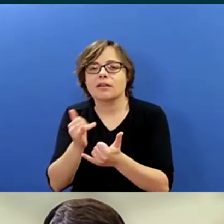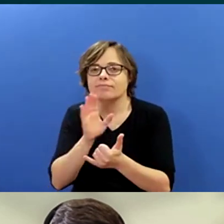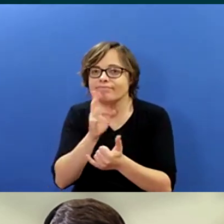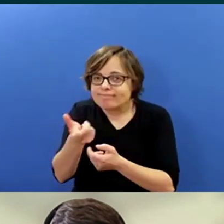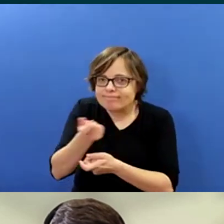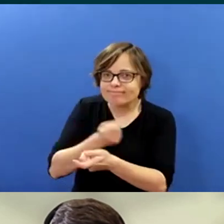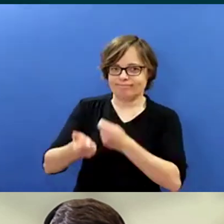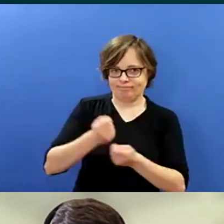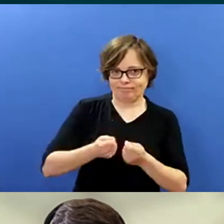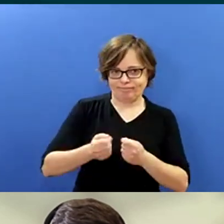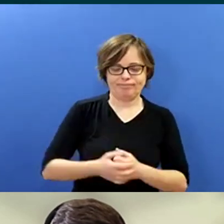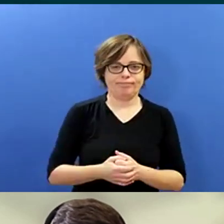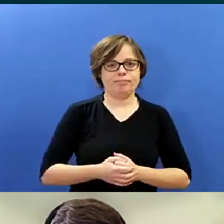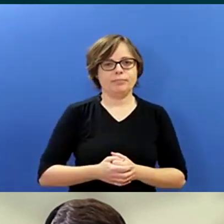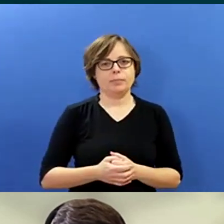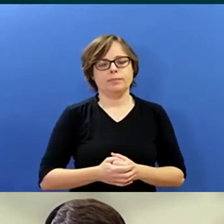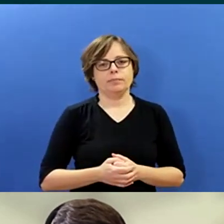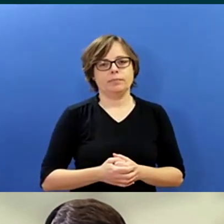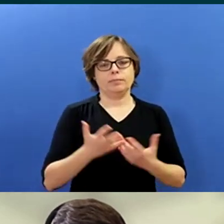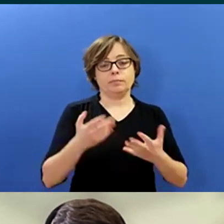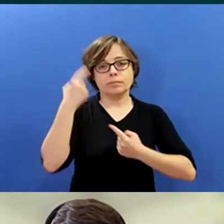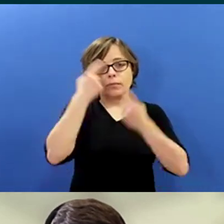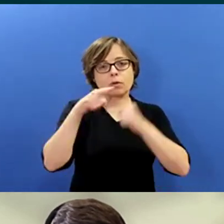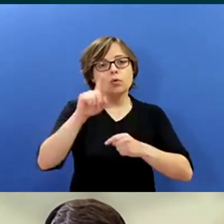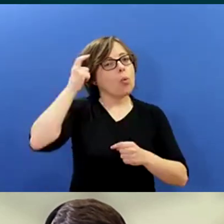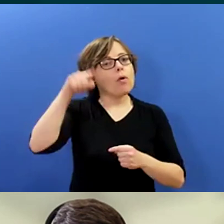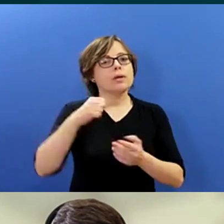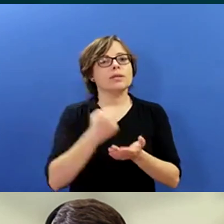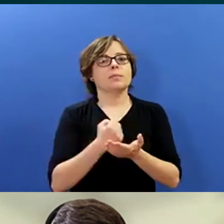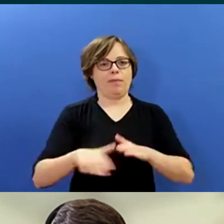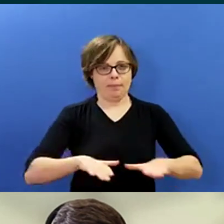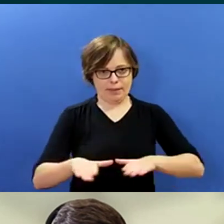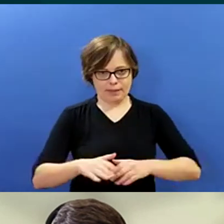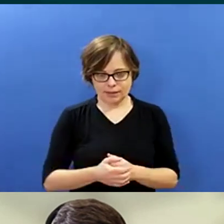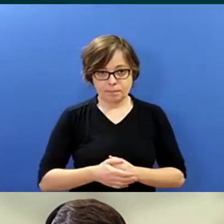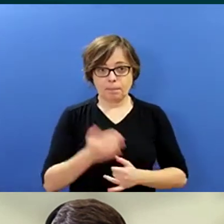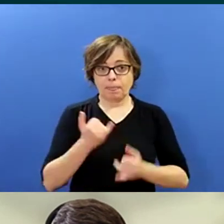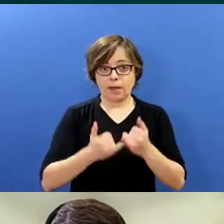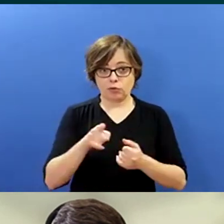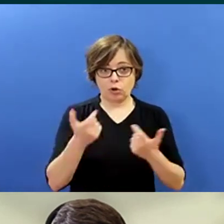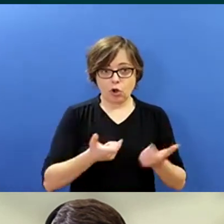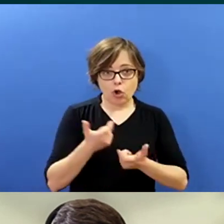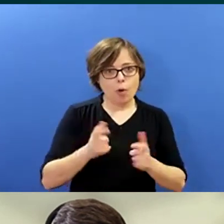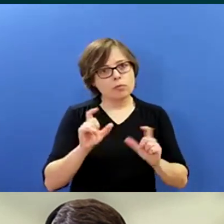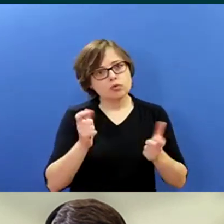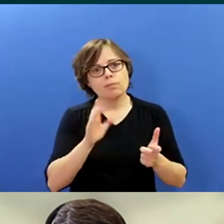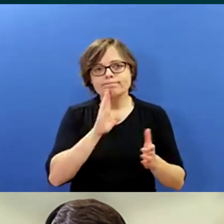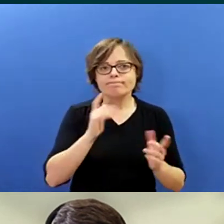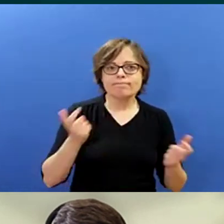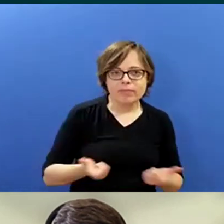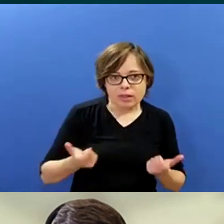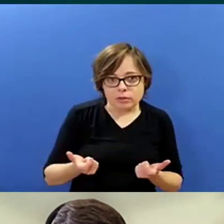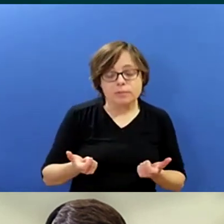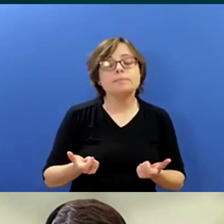first the place, if you make some events, the place where they happen is crucial.